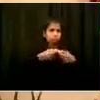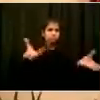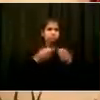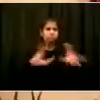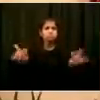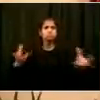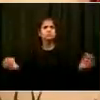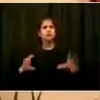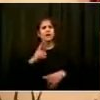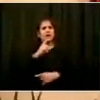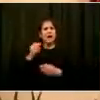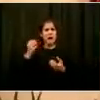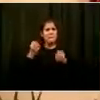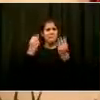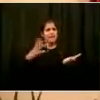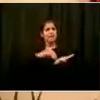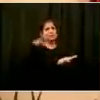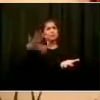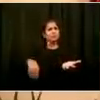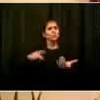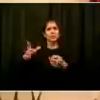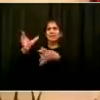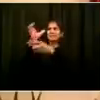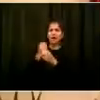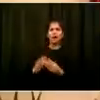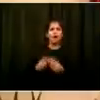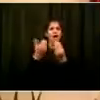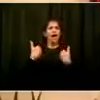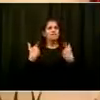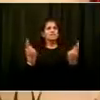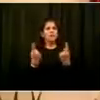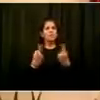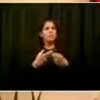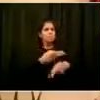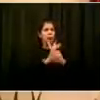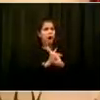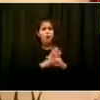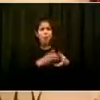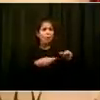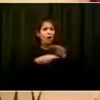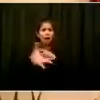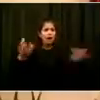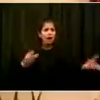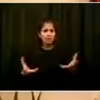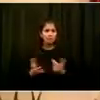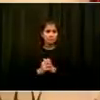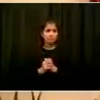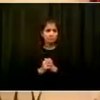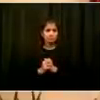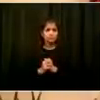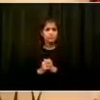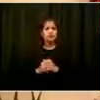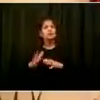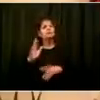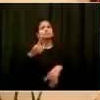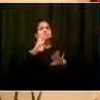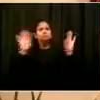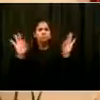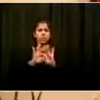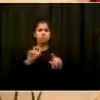with also understanding that sometimes there's connectivity issue, with also understanding that not all families have come forward and said, I need a device.